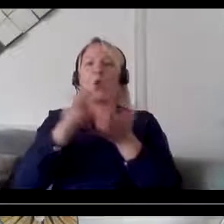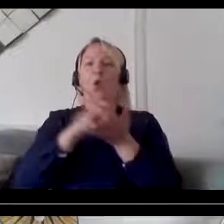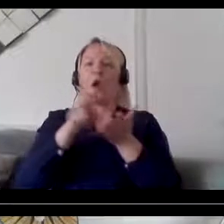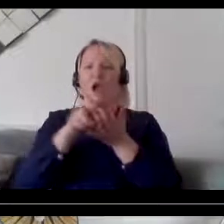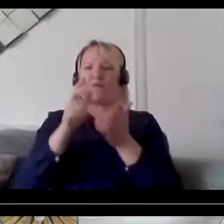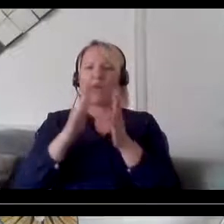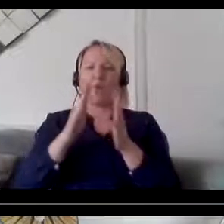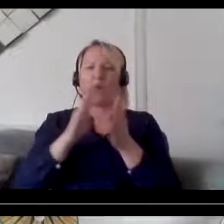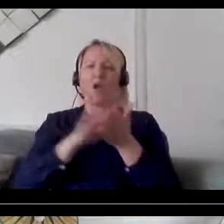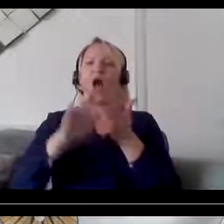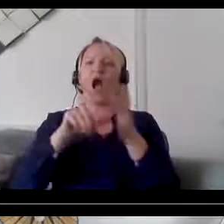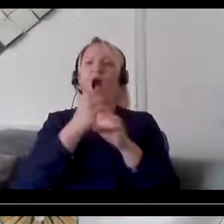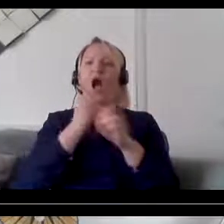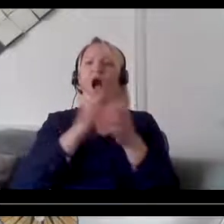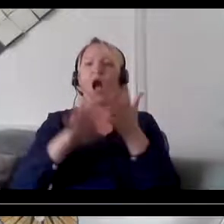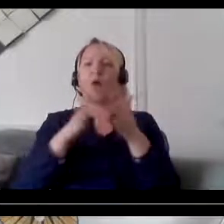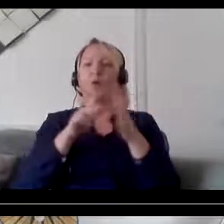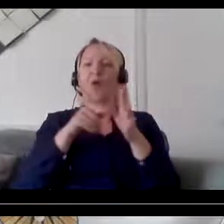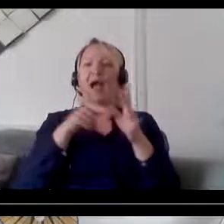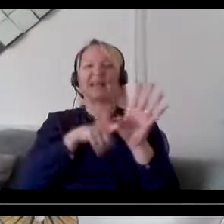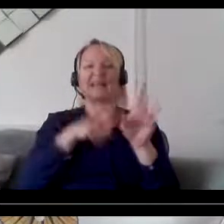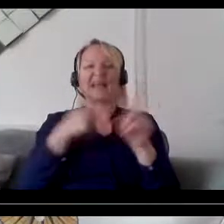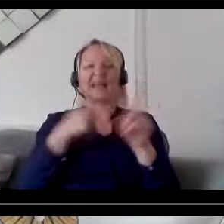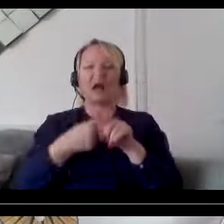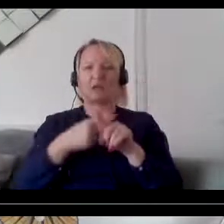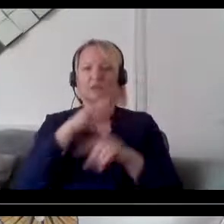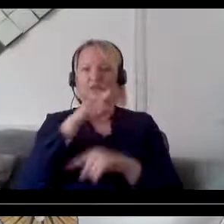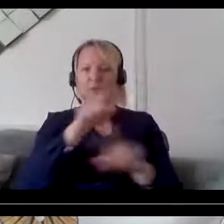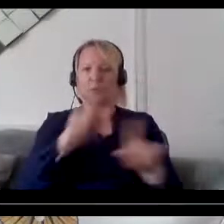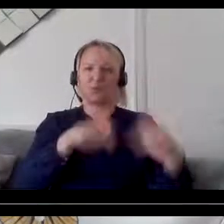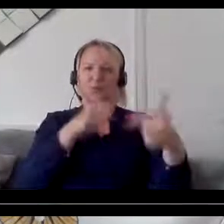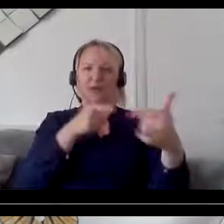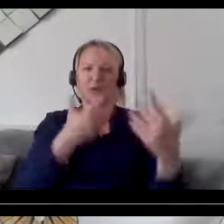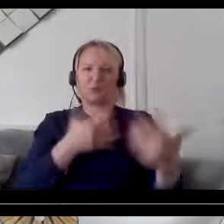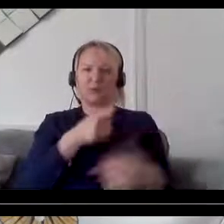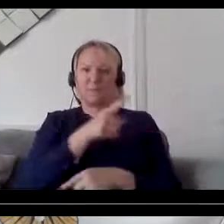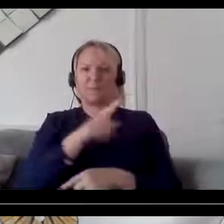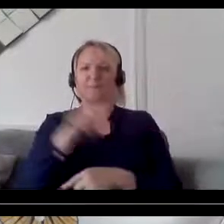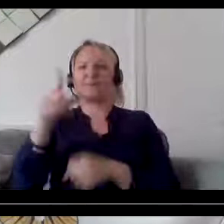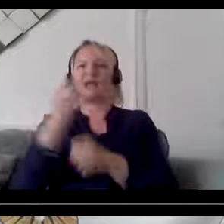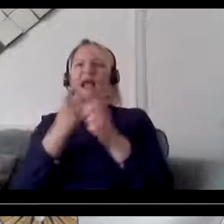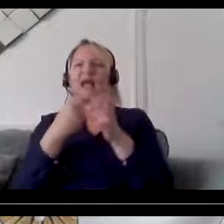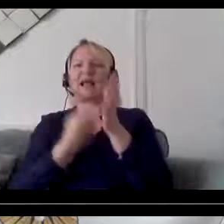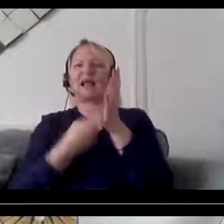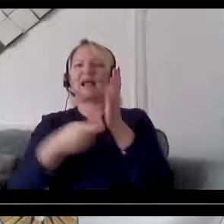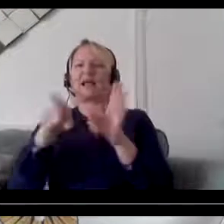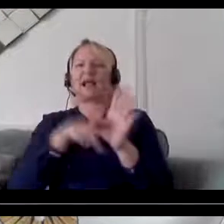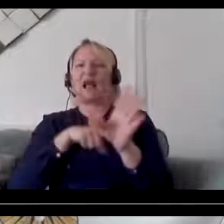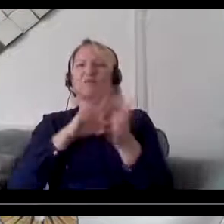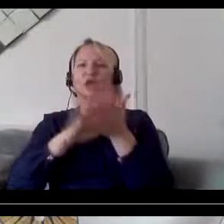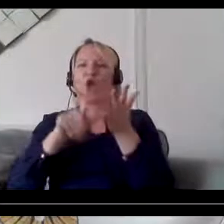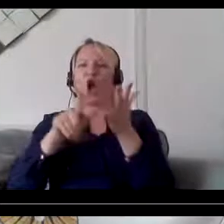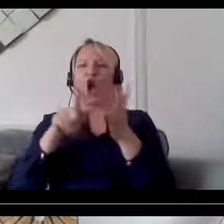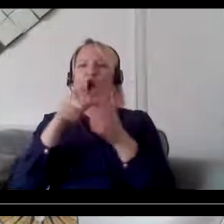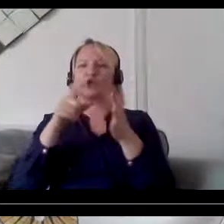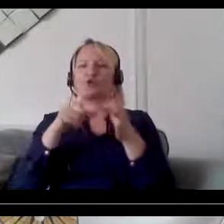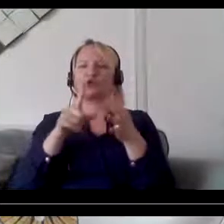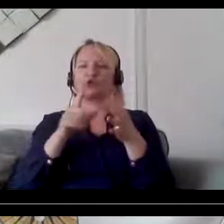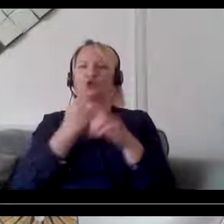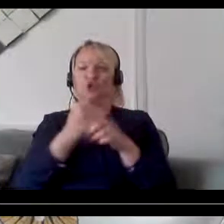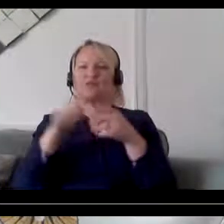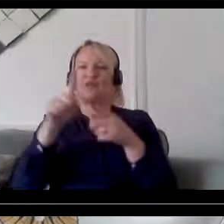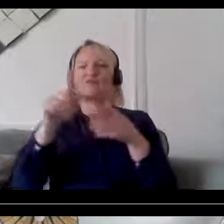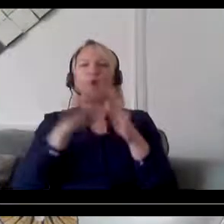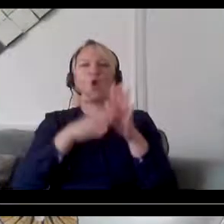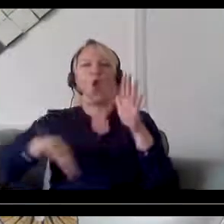be moderating today's webinar. Hi, I'm Gary Hodge, Technical Lead for the Lower Thames Crossing, and I'll be